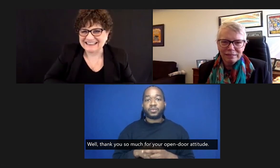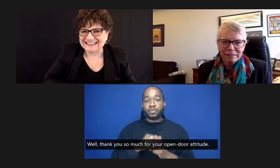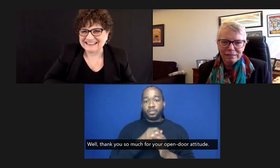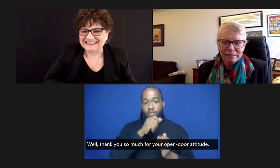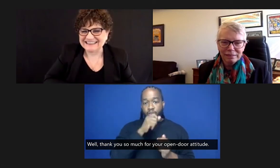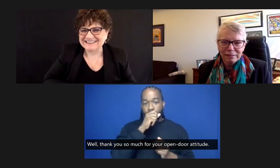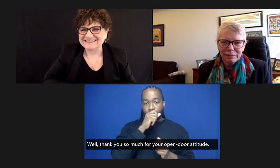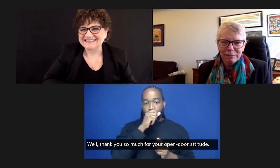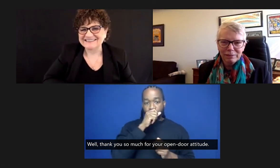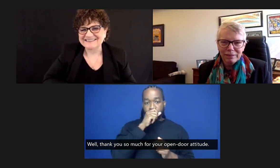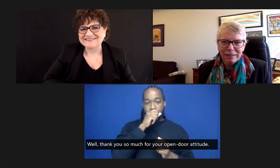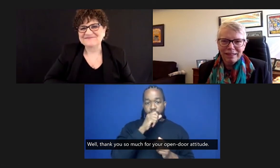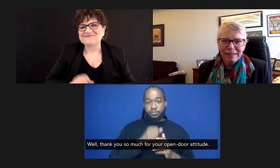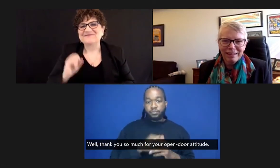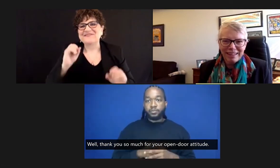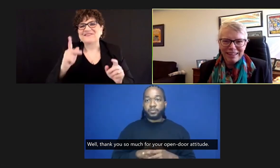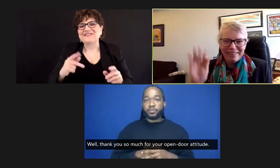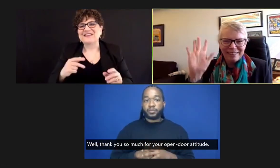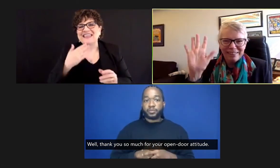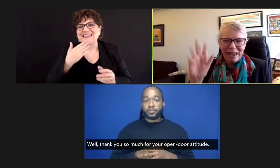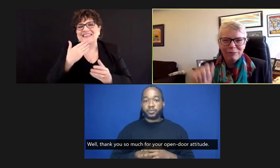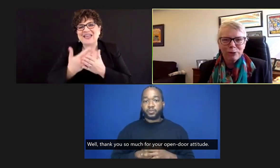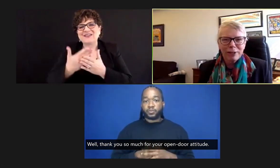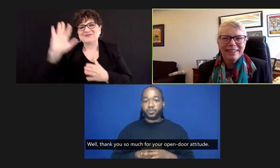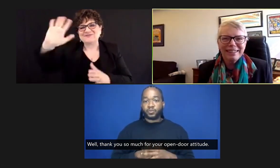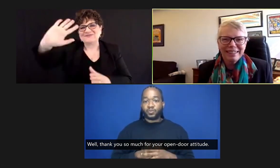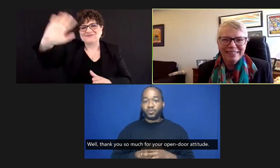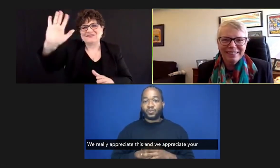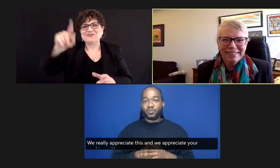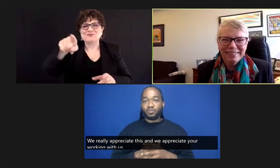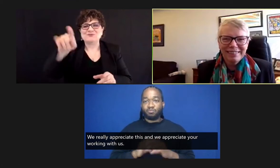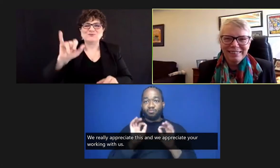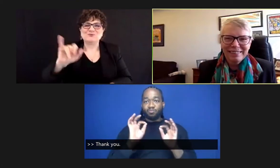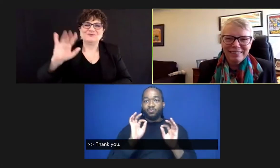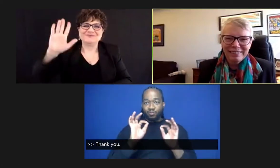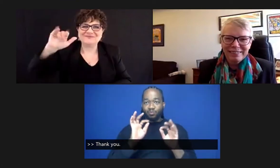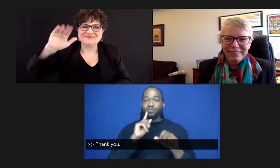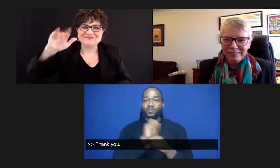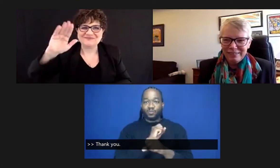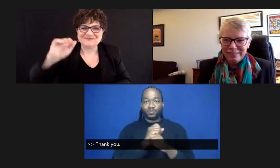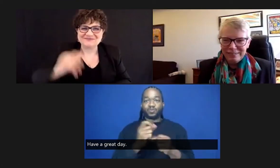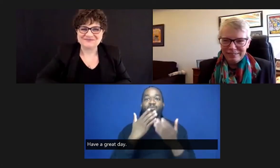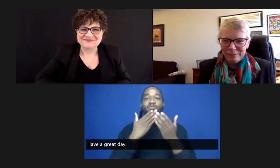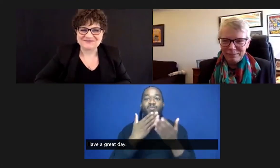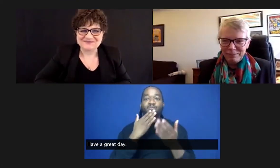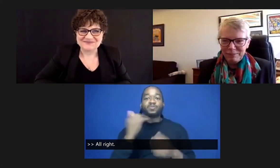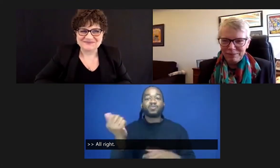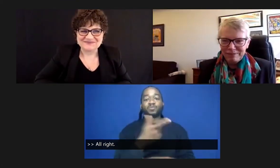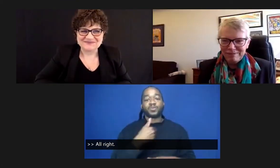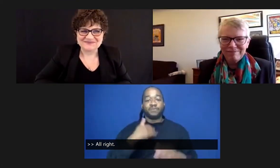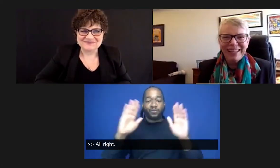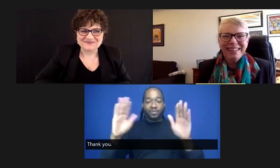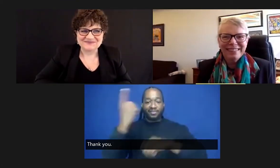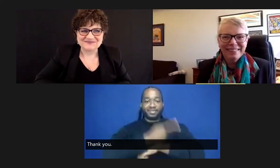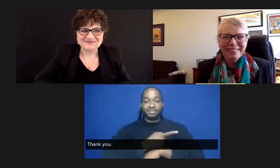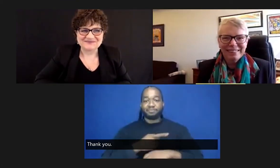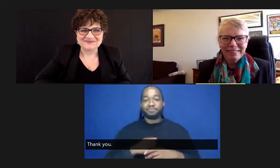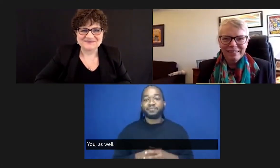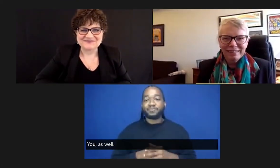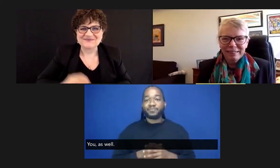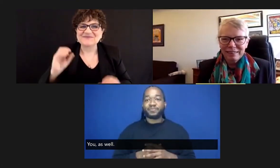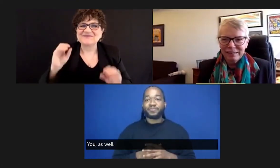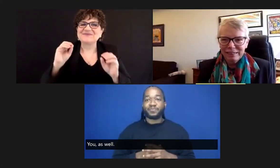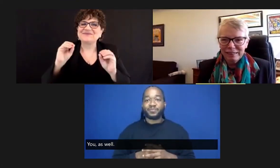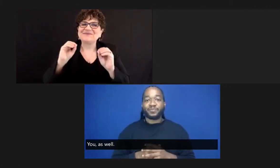your working with us. Thank you. Have a great day. All right. Thank you. You as well. Bye.